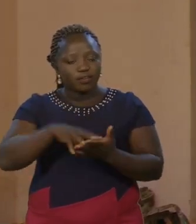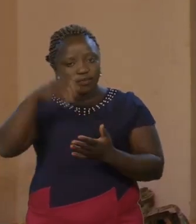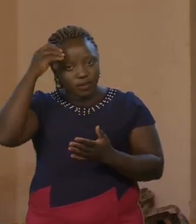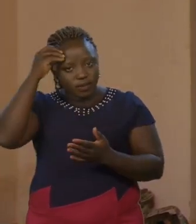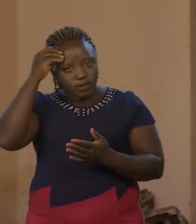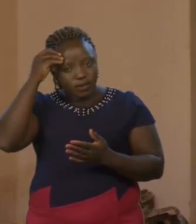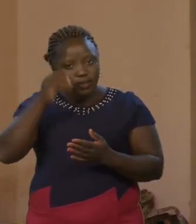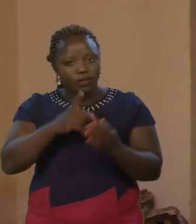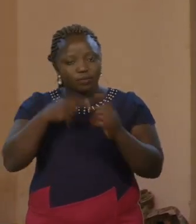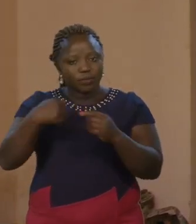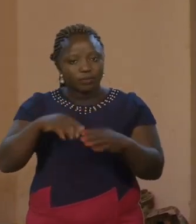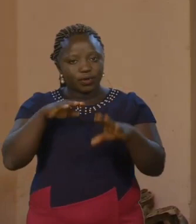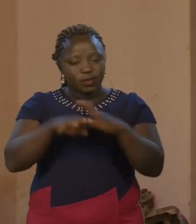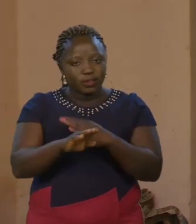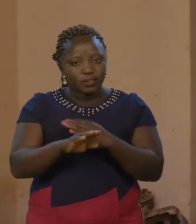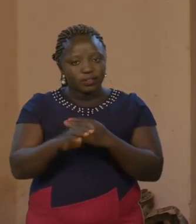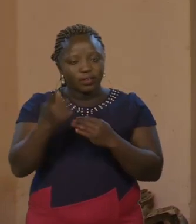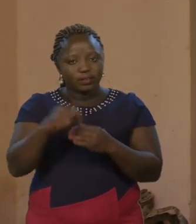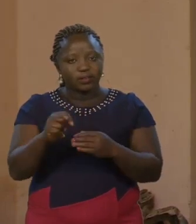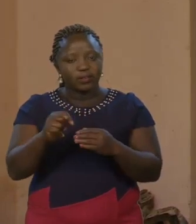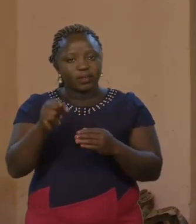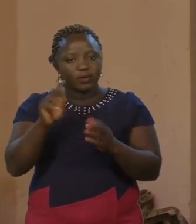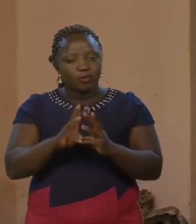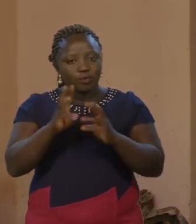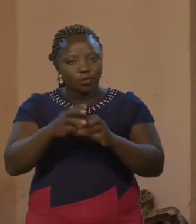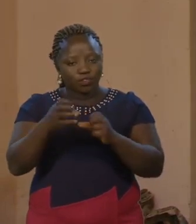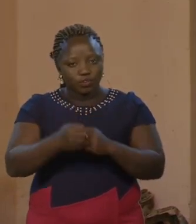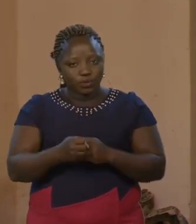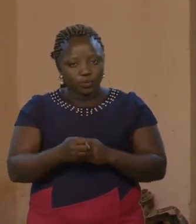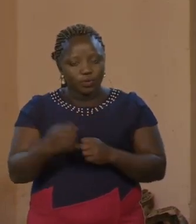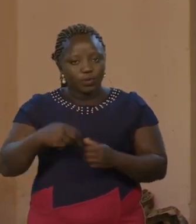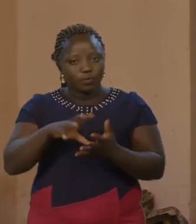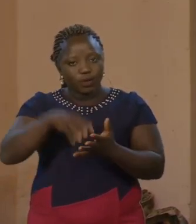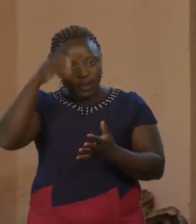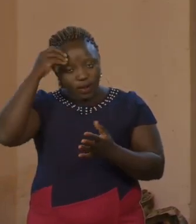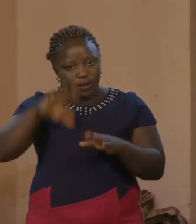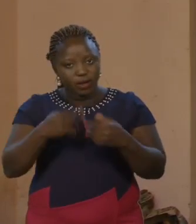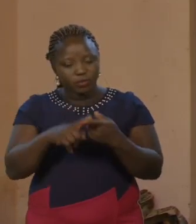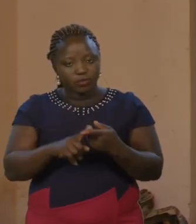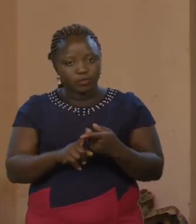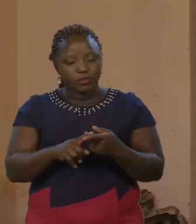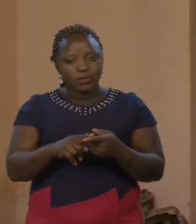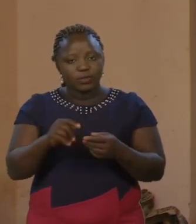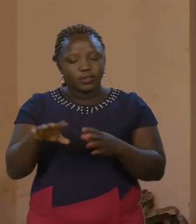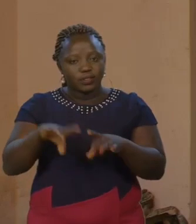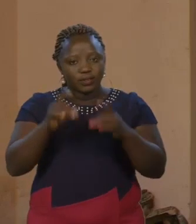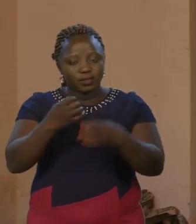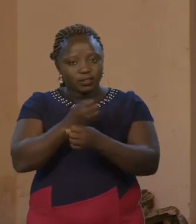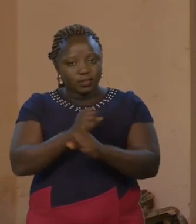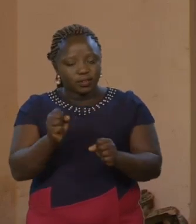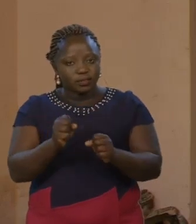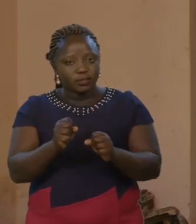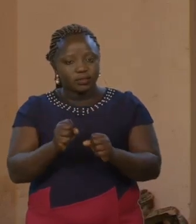mun shigo gareji zamu safta din kanmu zamu kare lafiyar kanmu. We learned how to take safety measures before work.